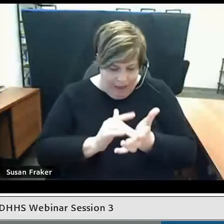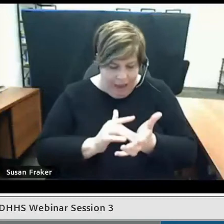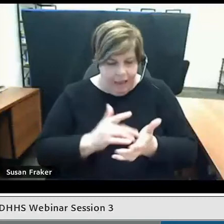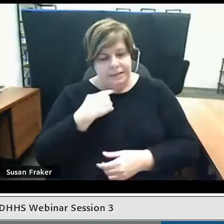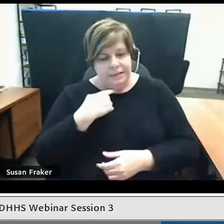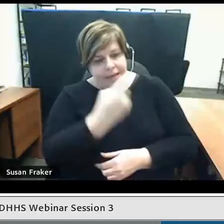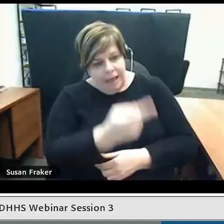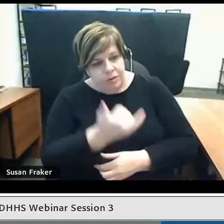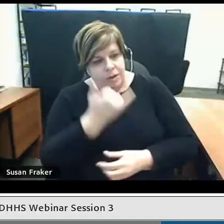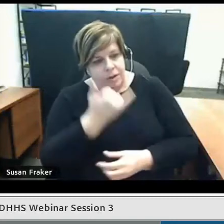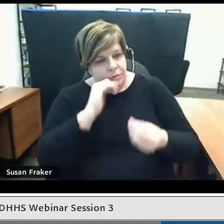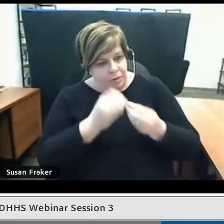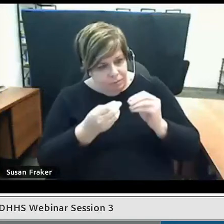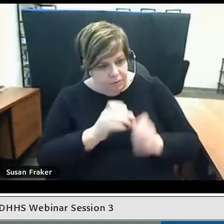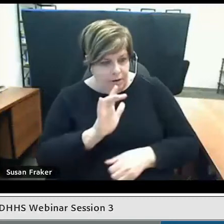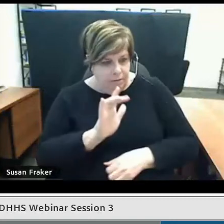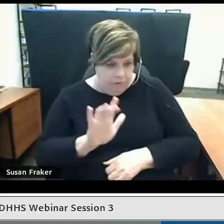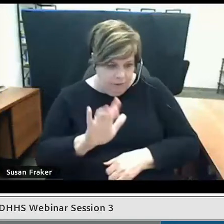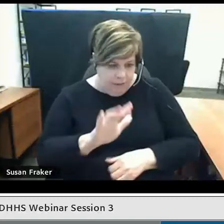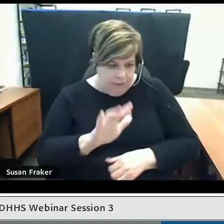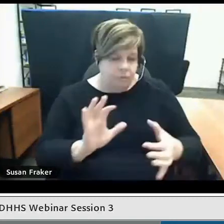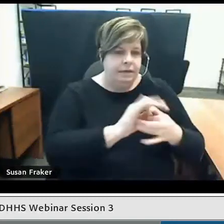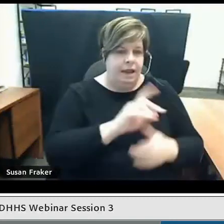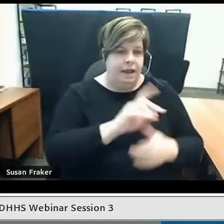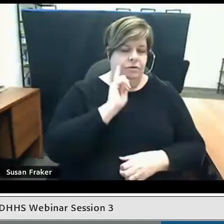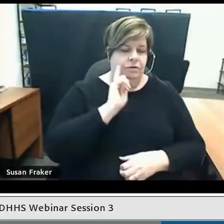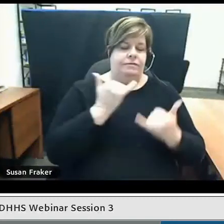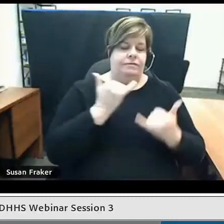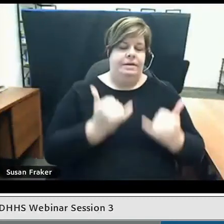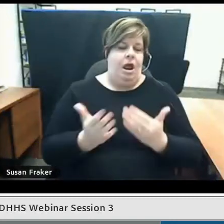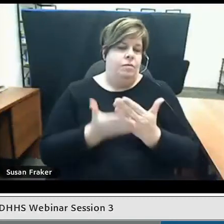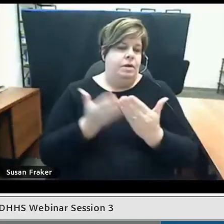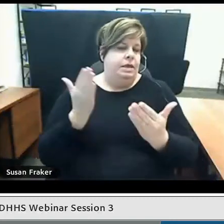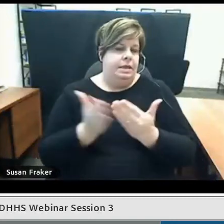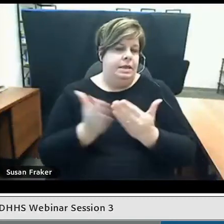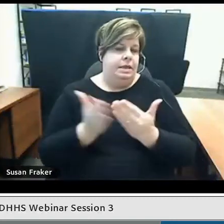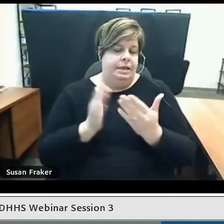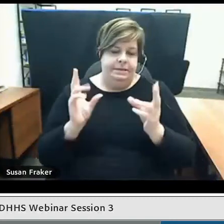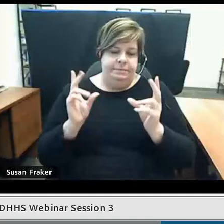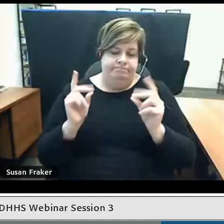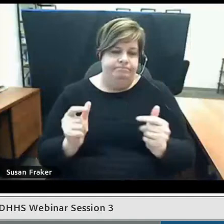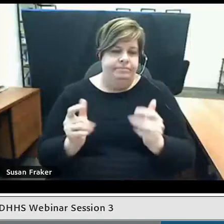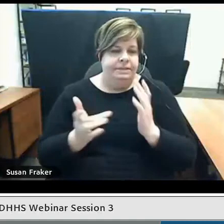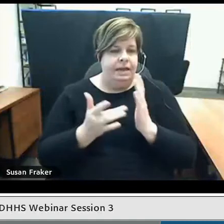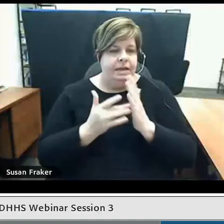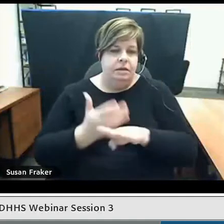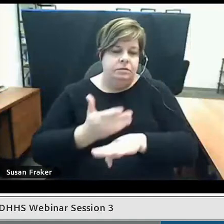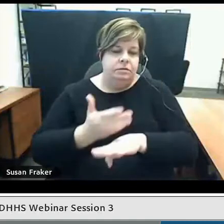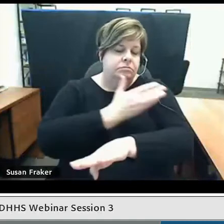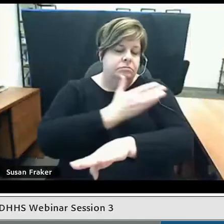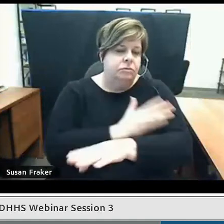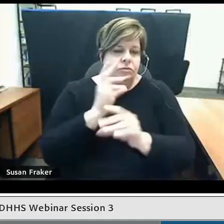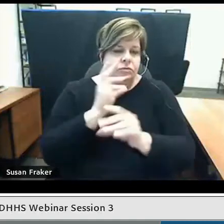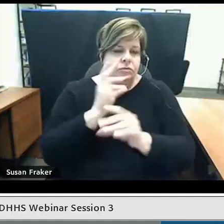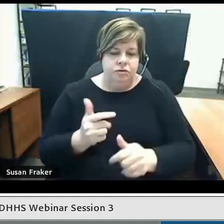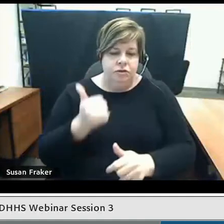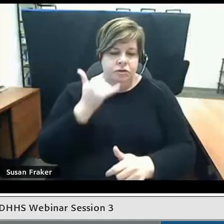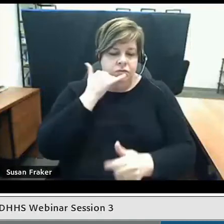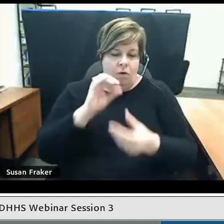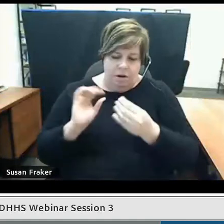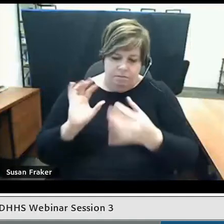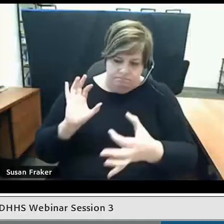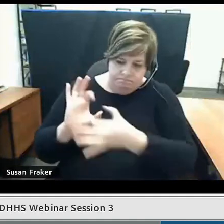company and have them dial the deaf person for you. But it's becoming, with technology, so much easier to have the same kind of